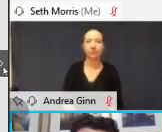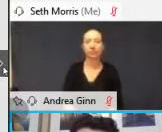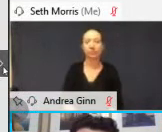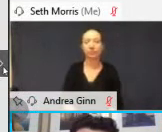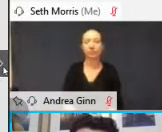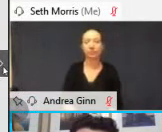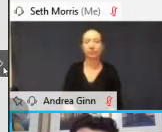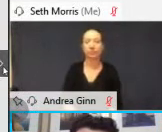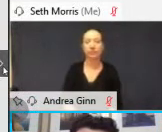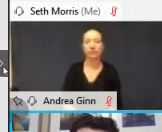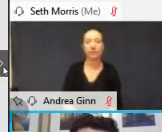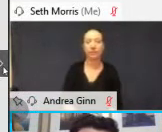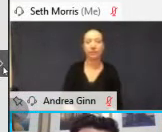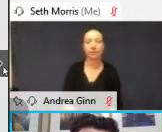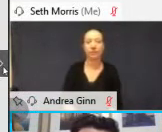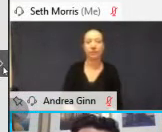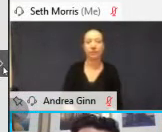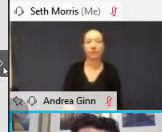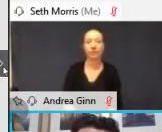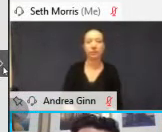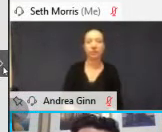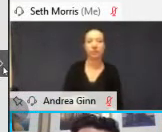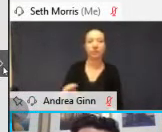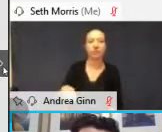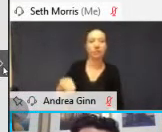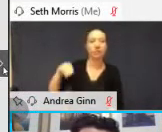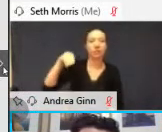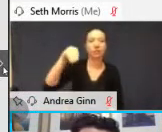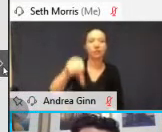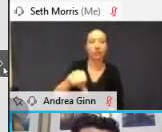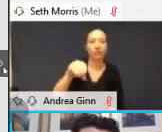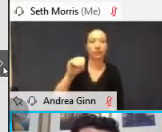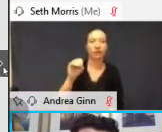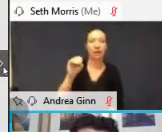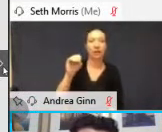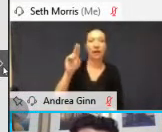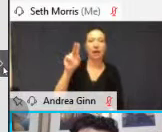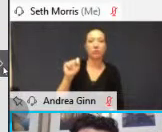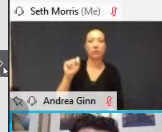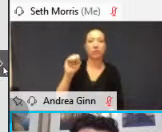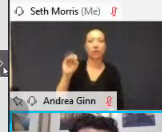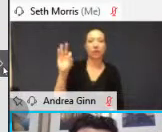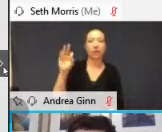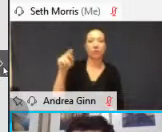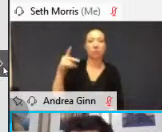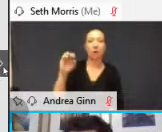of out-of-pocket costs, or some individuals refer to this as cost sharing,